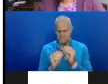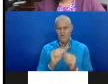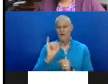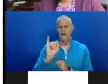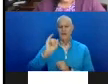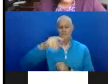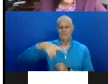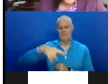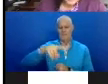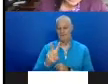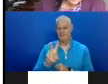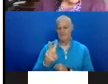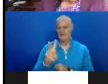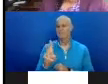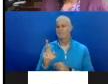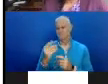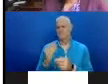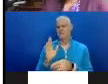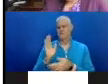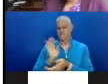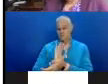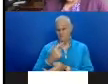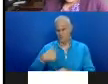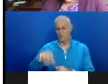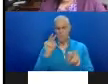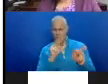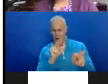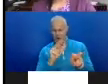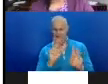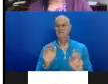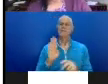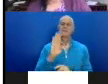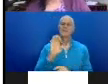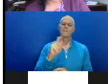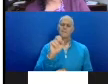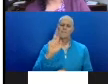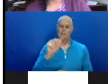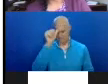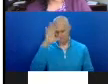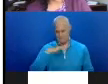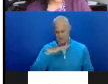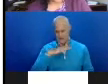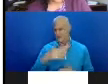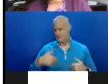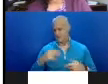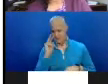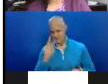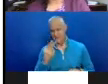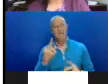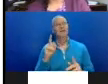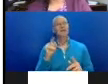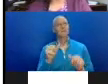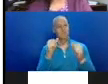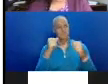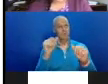we all watched, A Better Man. And that film, if you haven't had a chance yet to see it, will be available on our website through tomorrow. I do